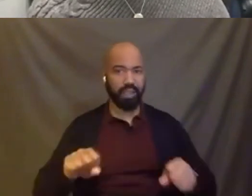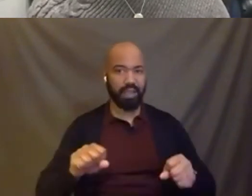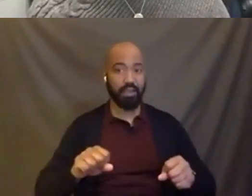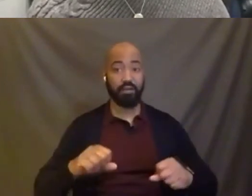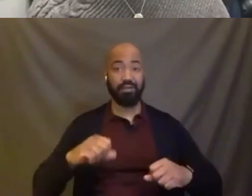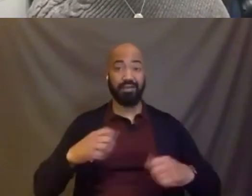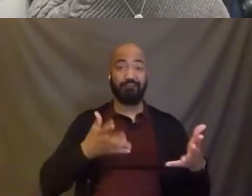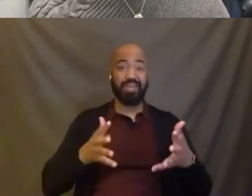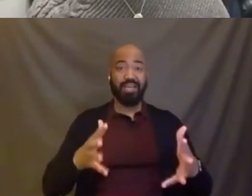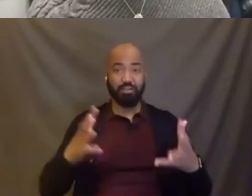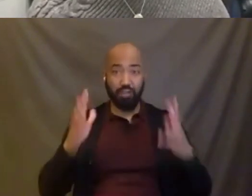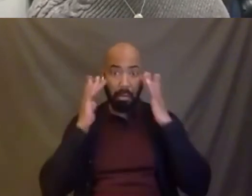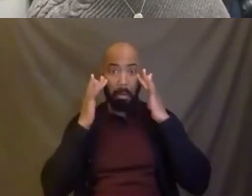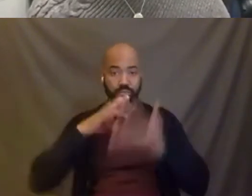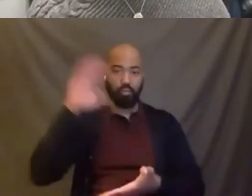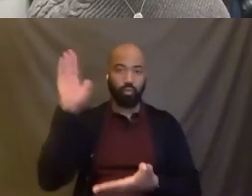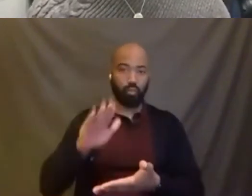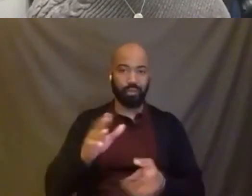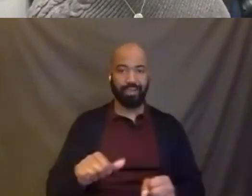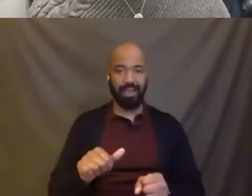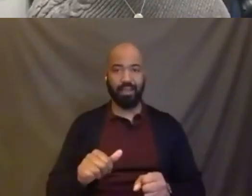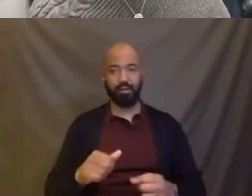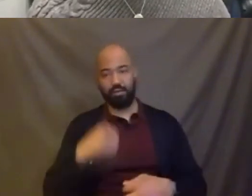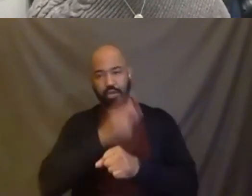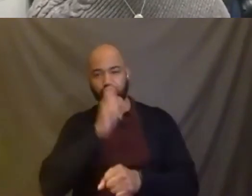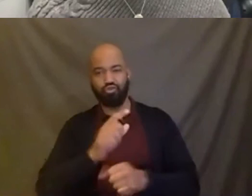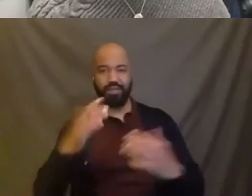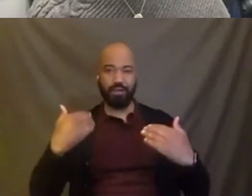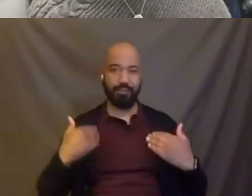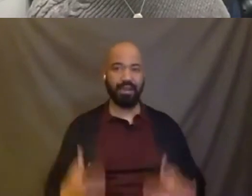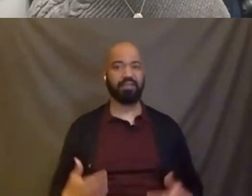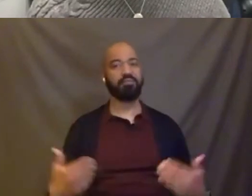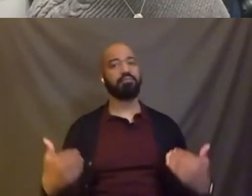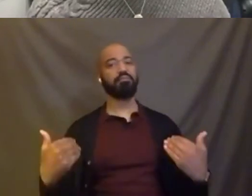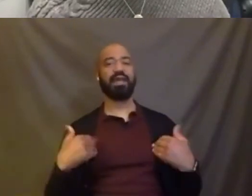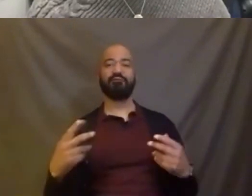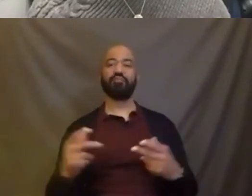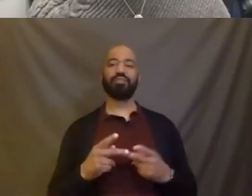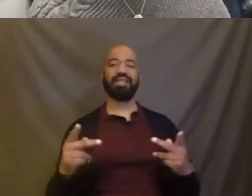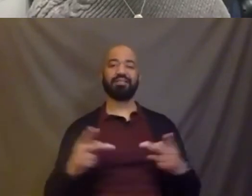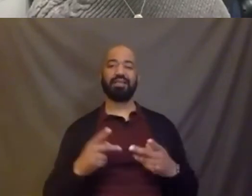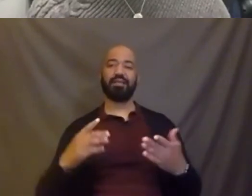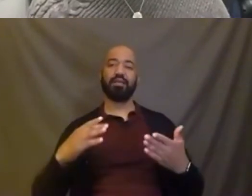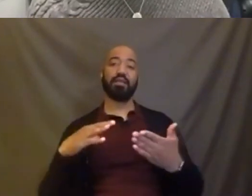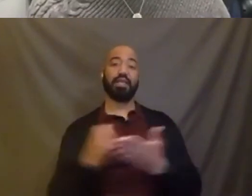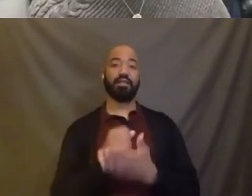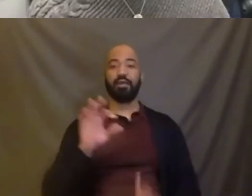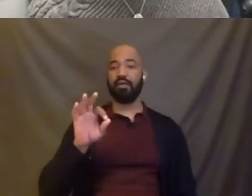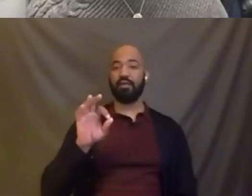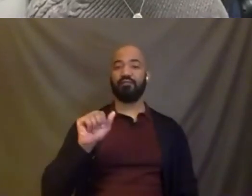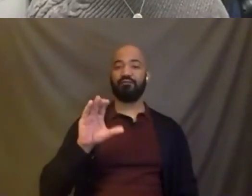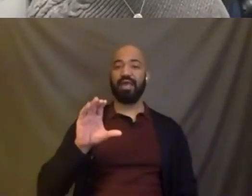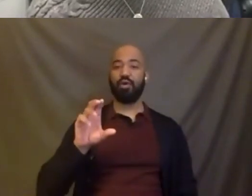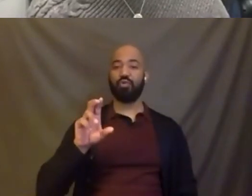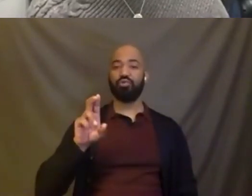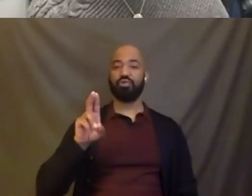fears if they have them, and go get their bodies into a place that they can get the Fauci ouchie and have some